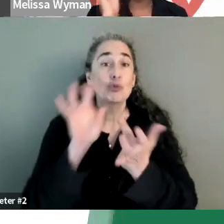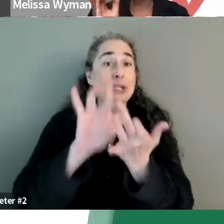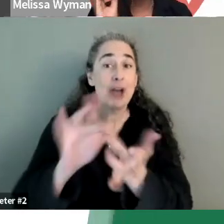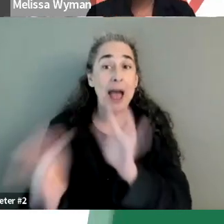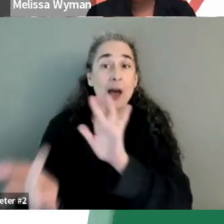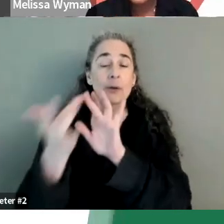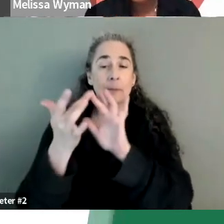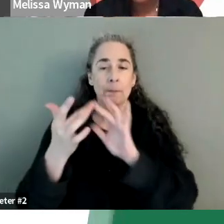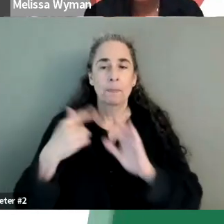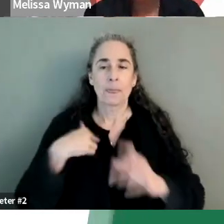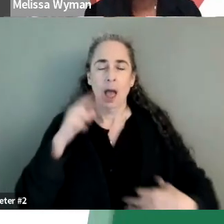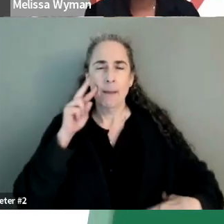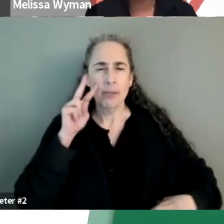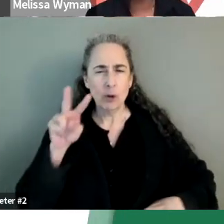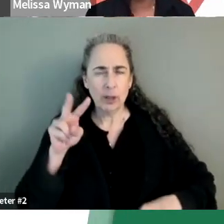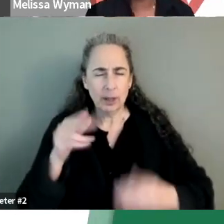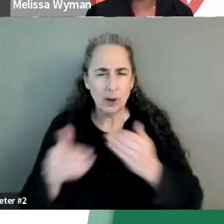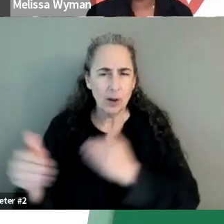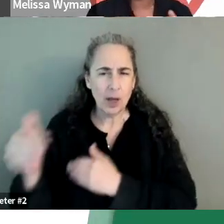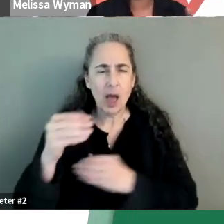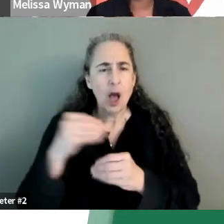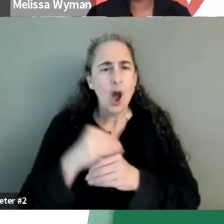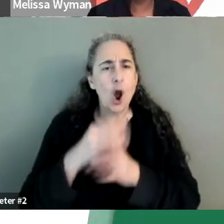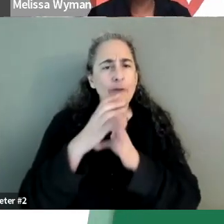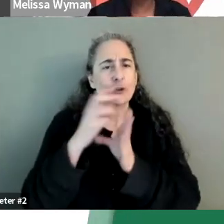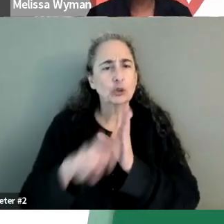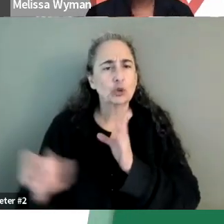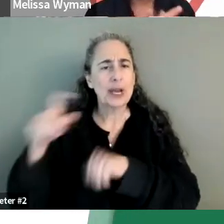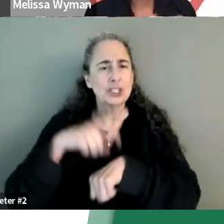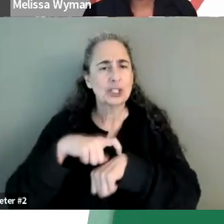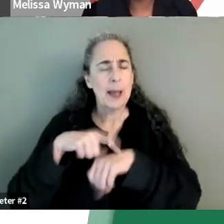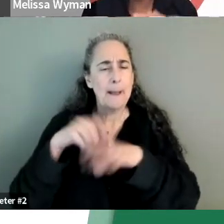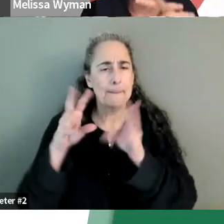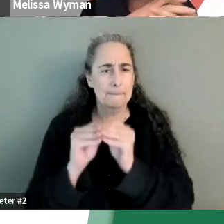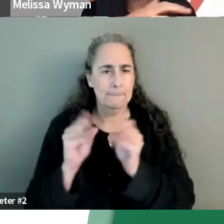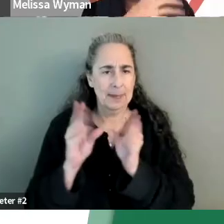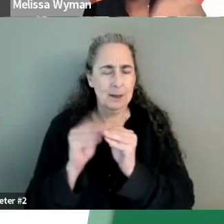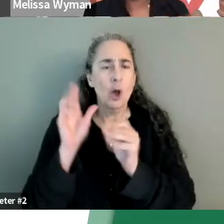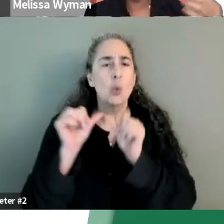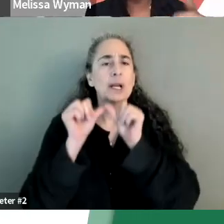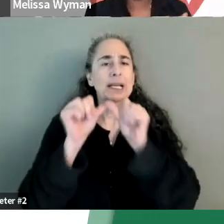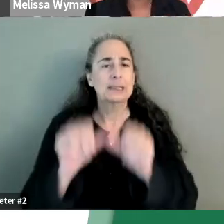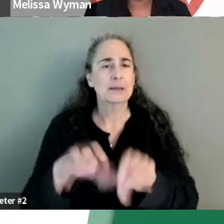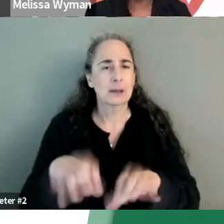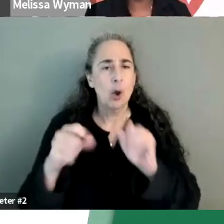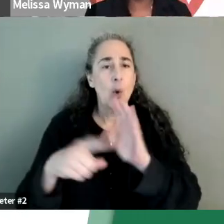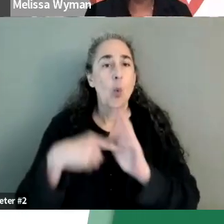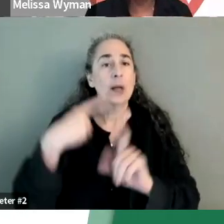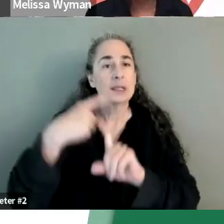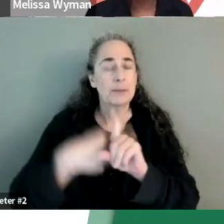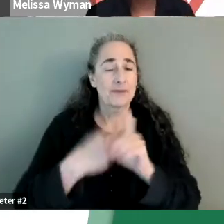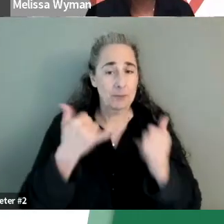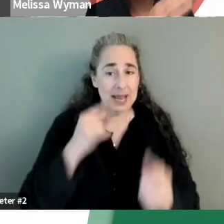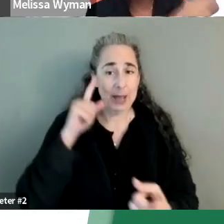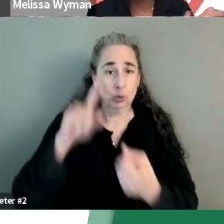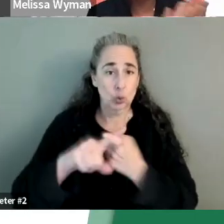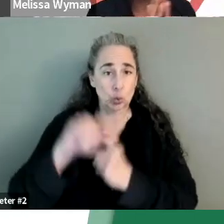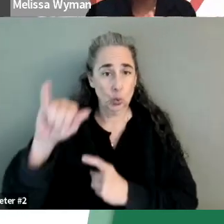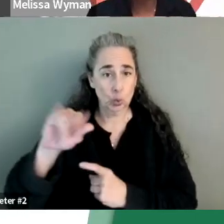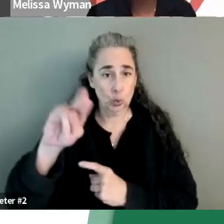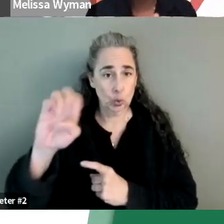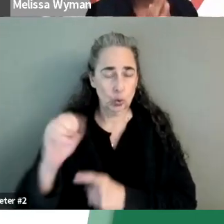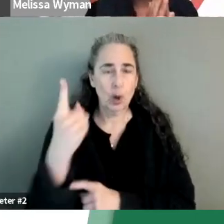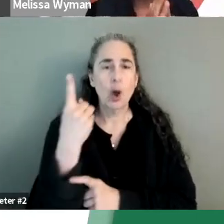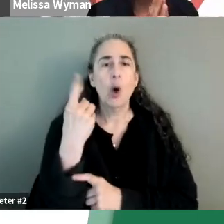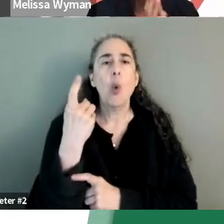So looking ahead, our virtual transition time meetings will continue to be held once a month from now until June. So we have